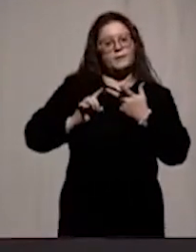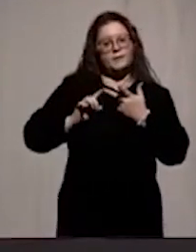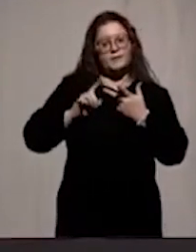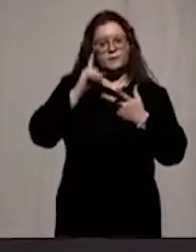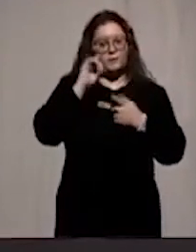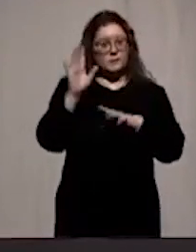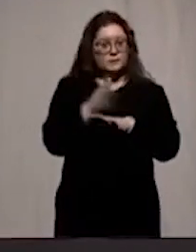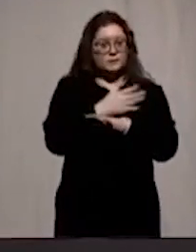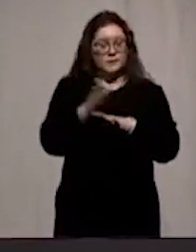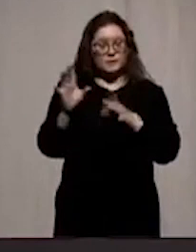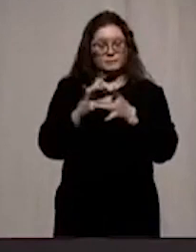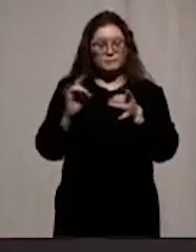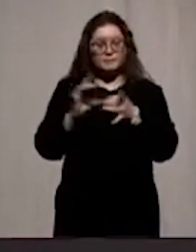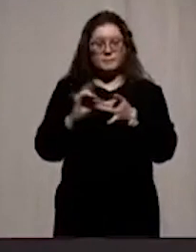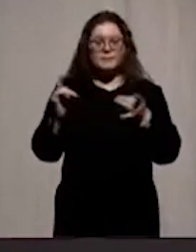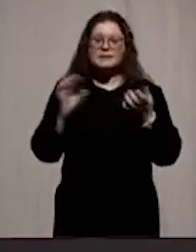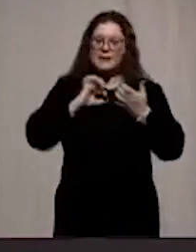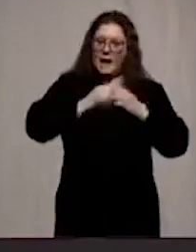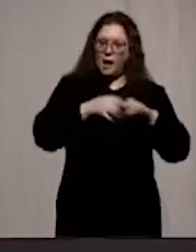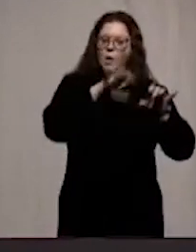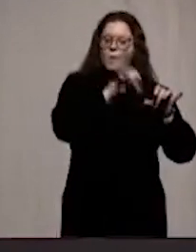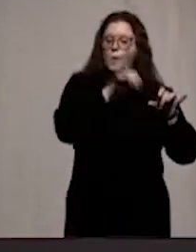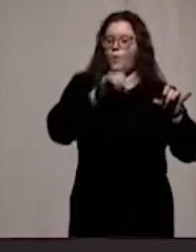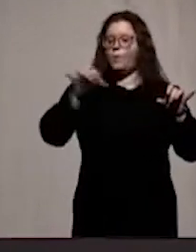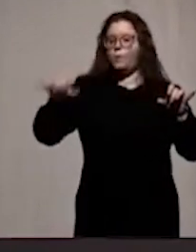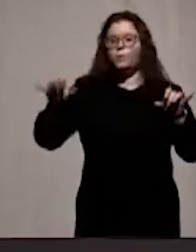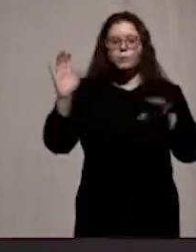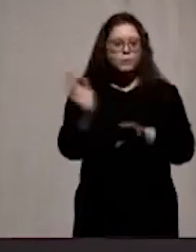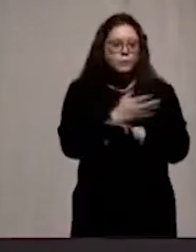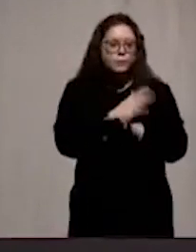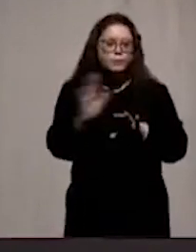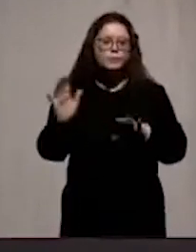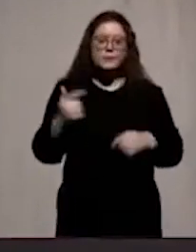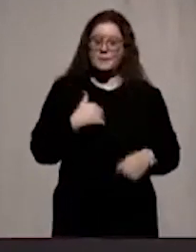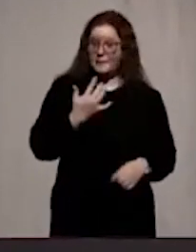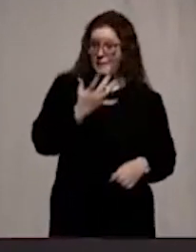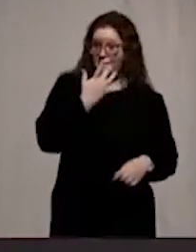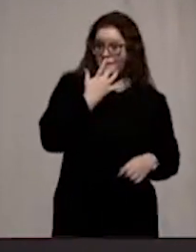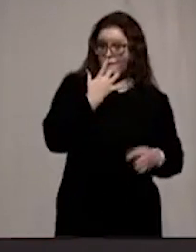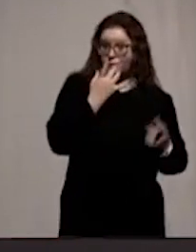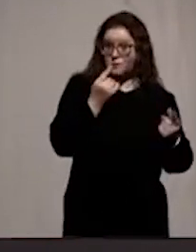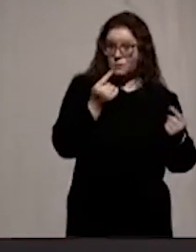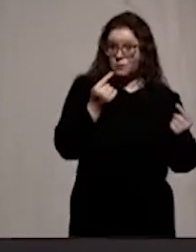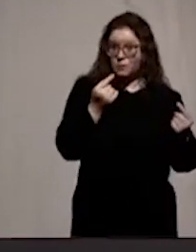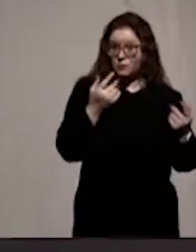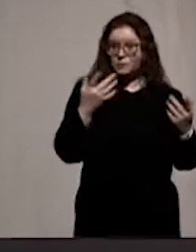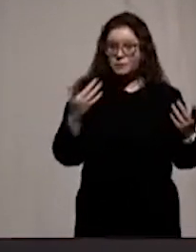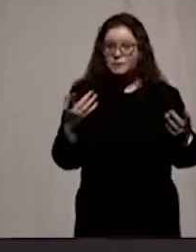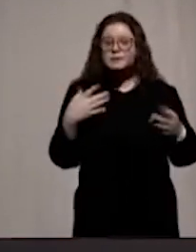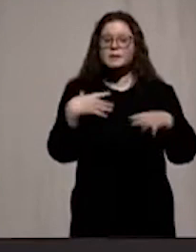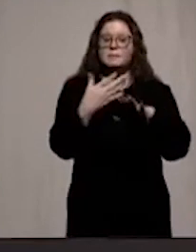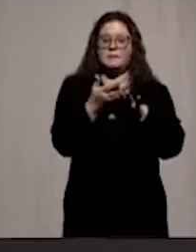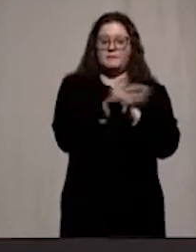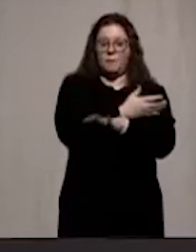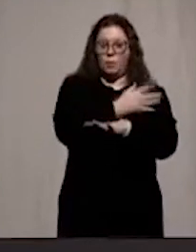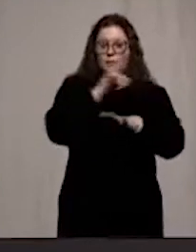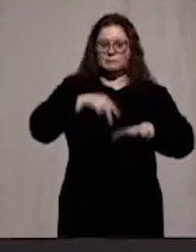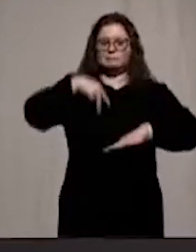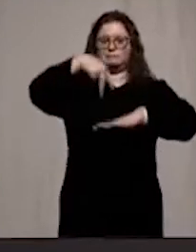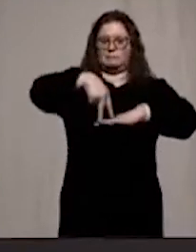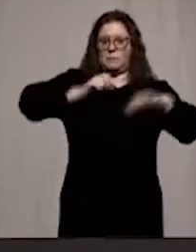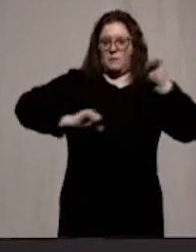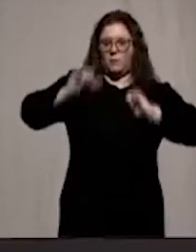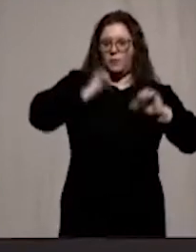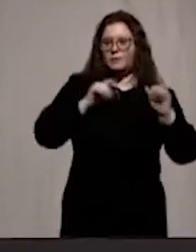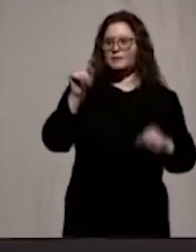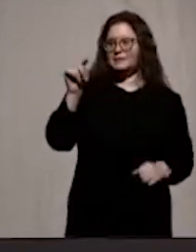songwriting, which is the flow of songwriting. And my favorite exercise is to get used to that before stage, which I'm sure as a performer, Tennessee, you're